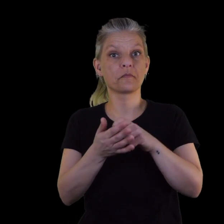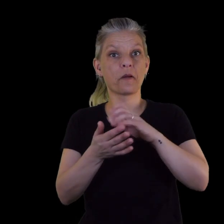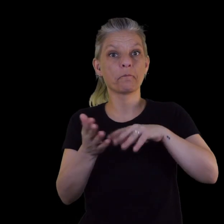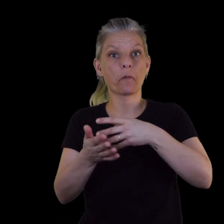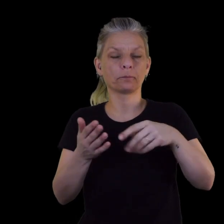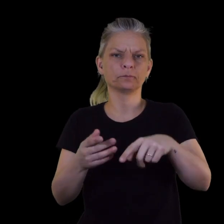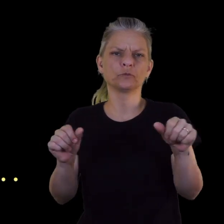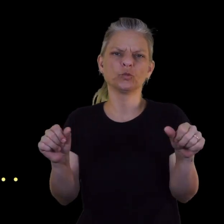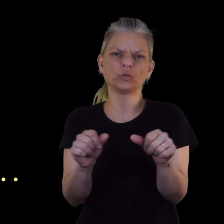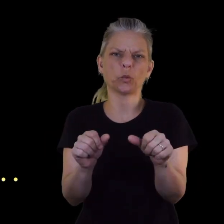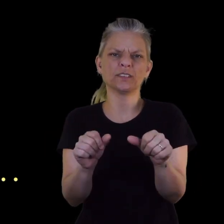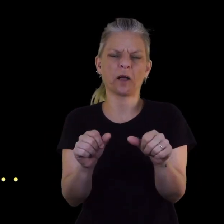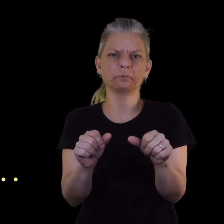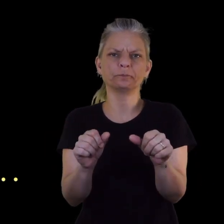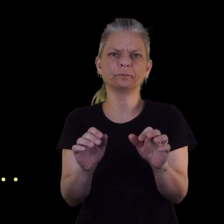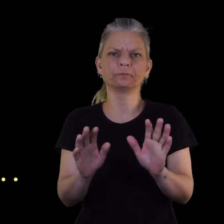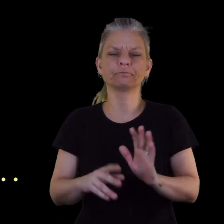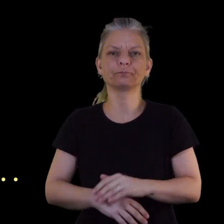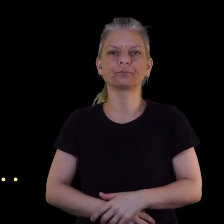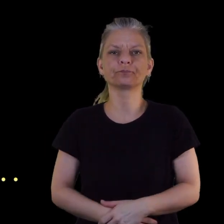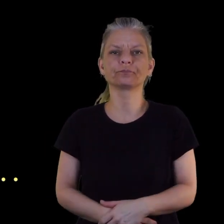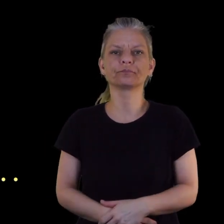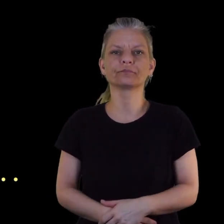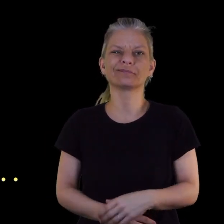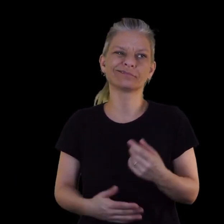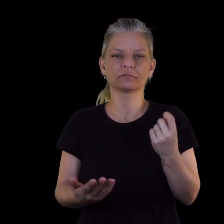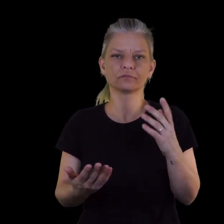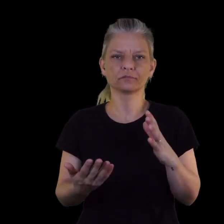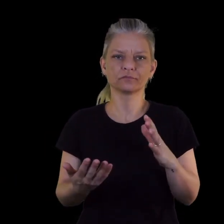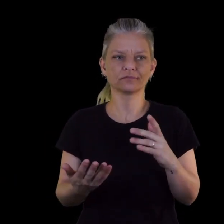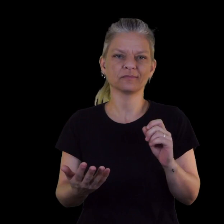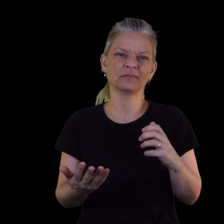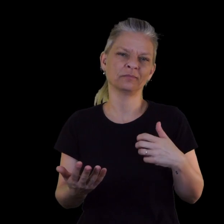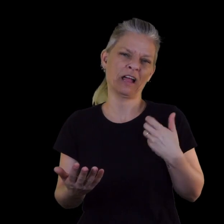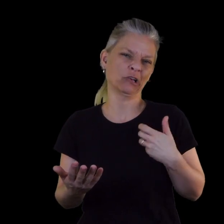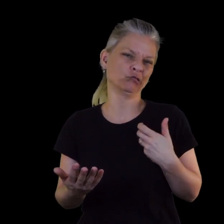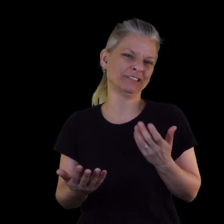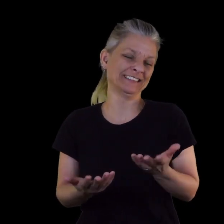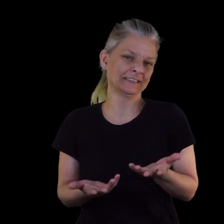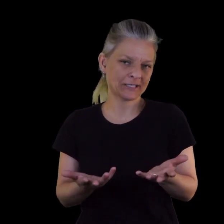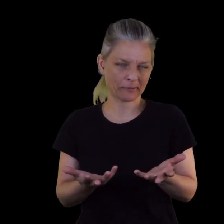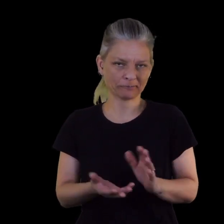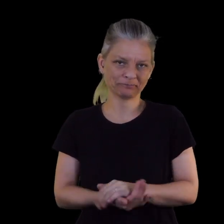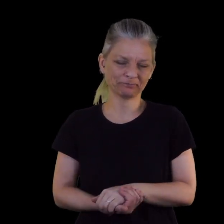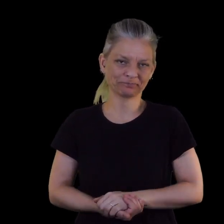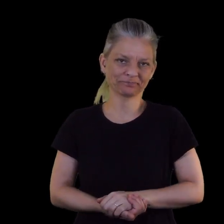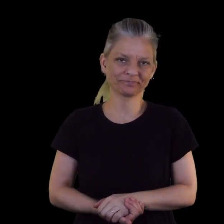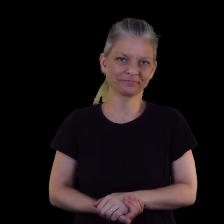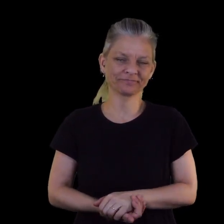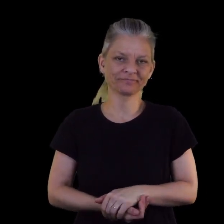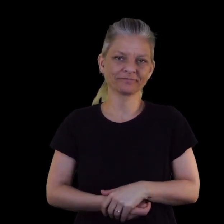I wrote another poem. This one's shorter and I guess a bit more angry.